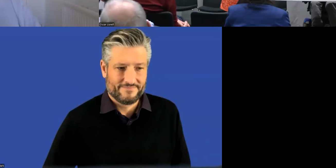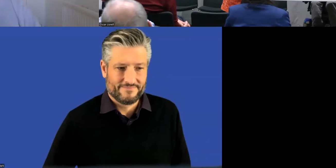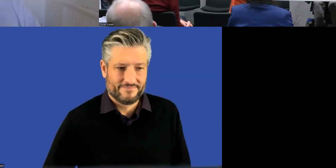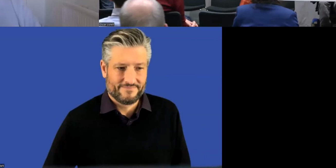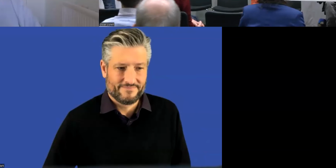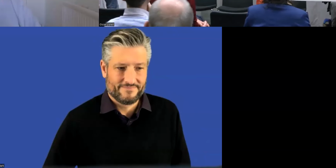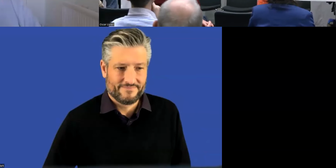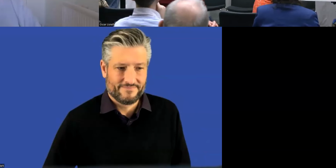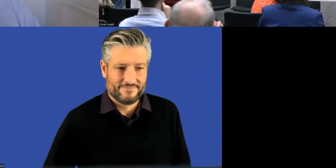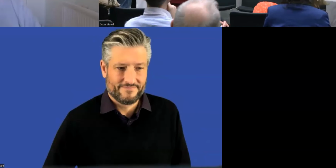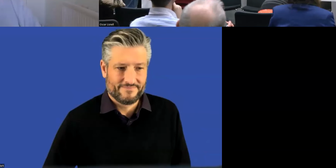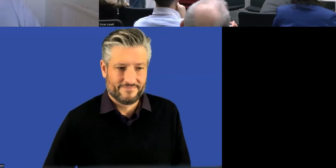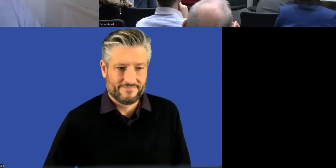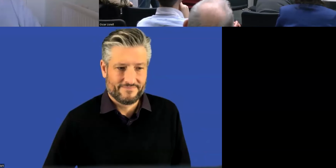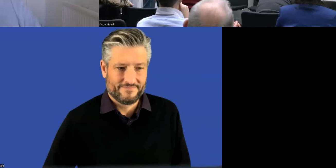we are,